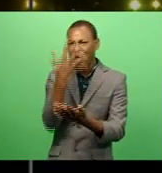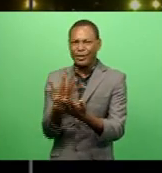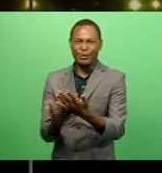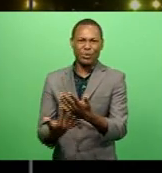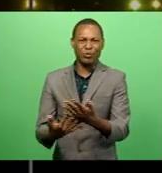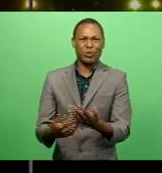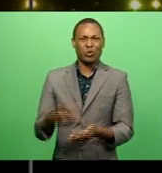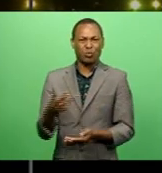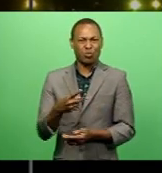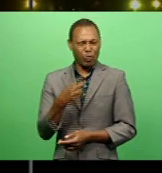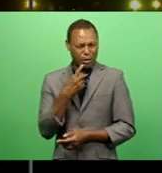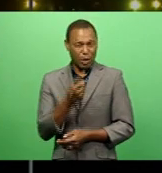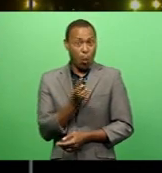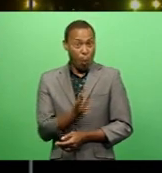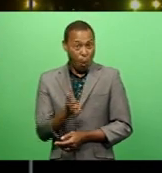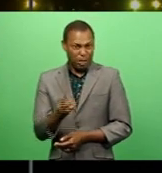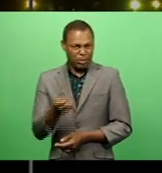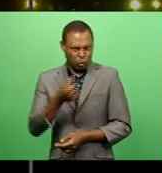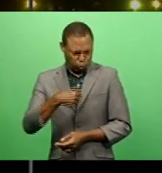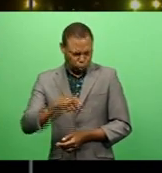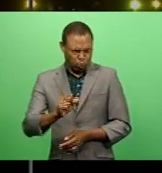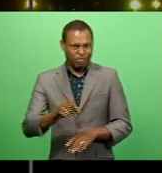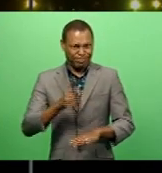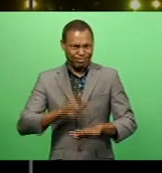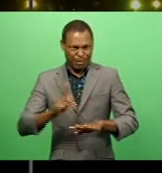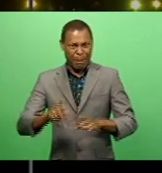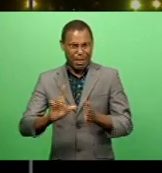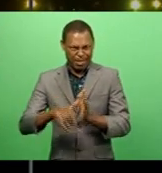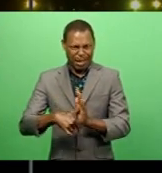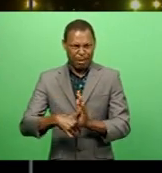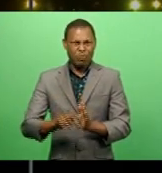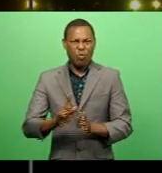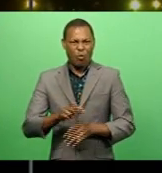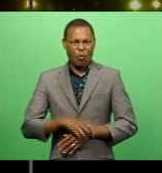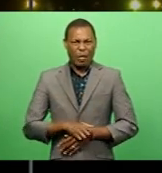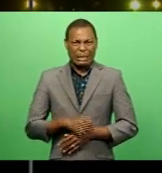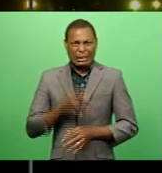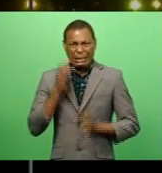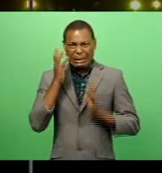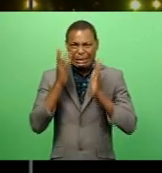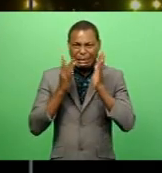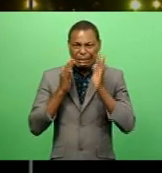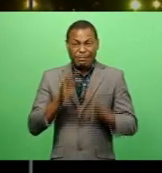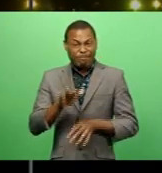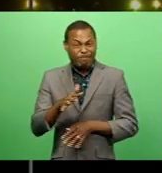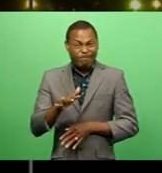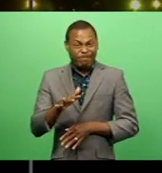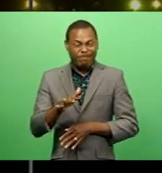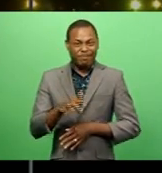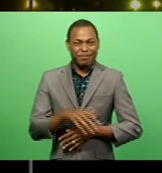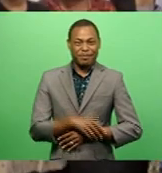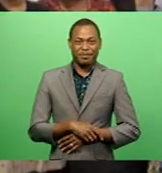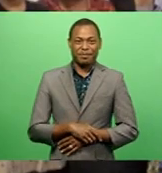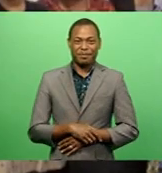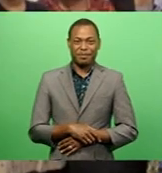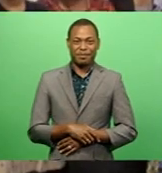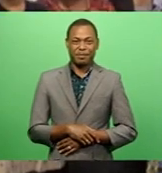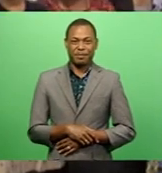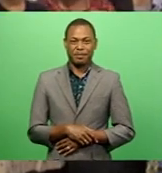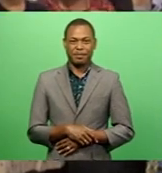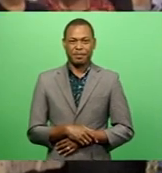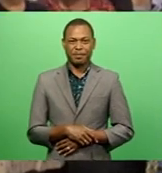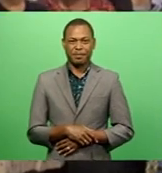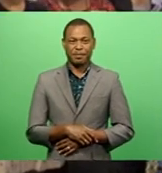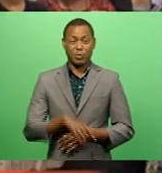both saying words used during parliamentary sessions are sometimes concerning. Apanisa Wangairandovo reports. The